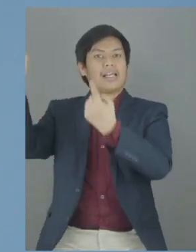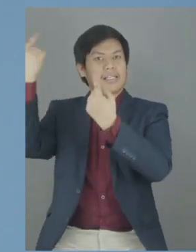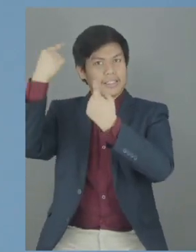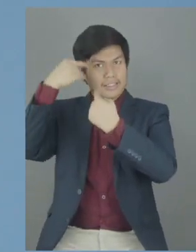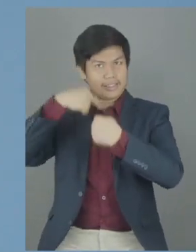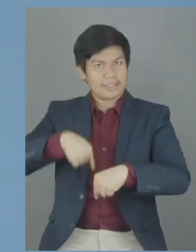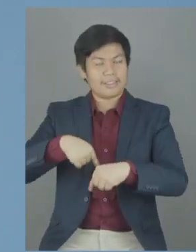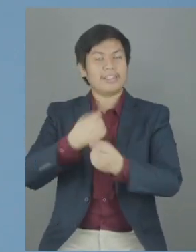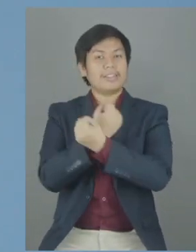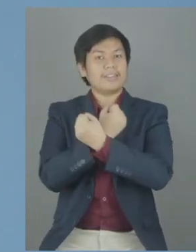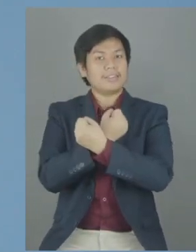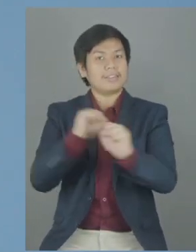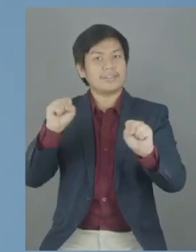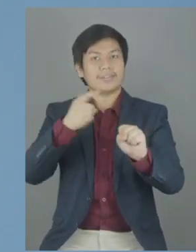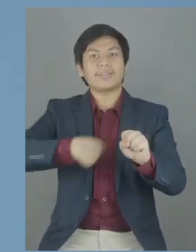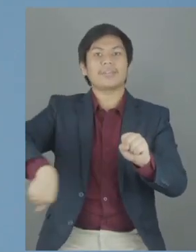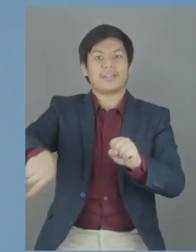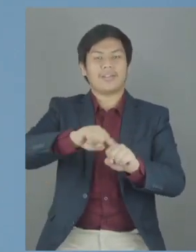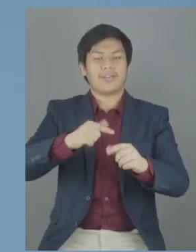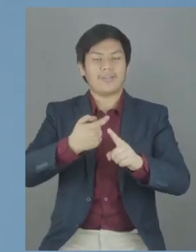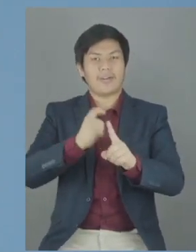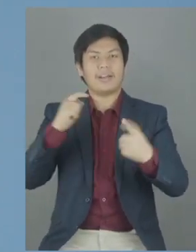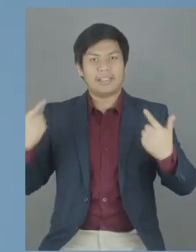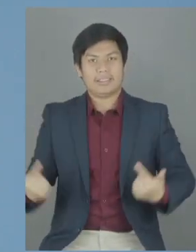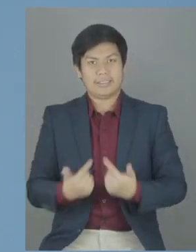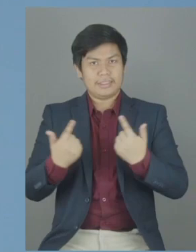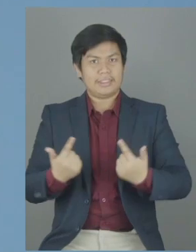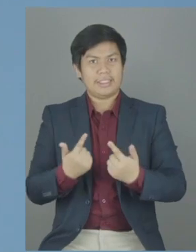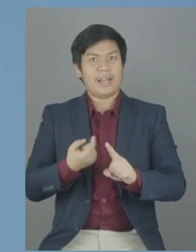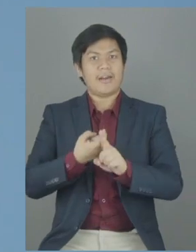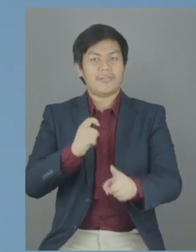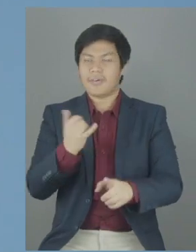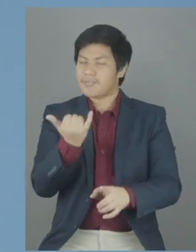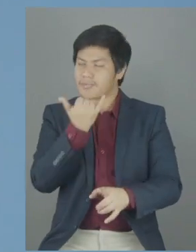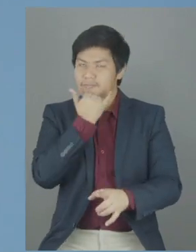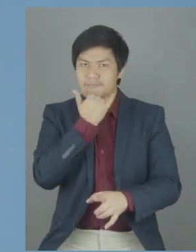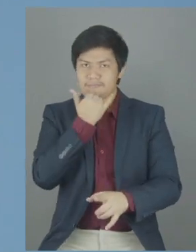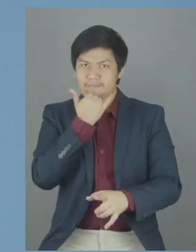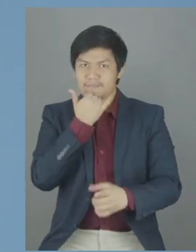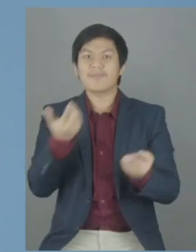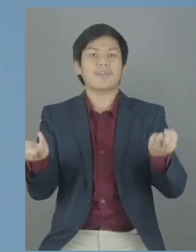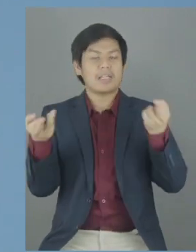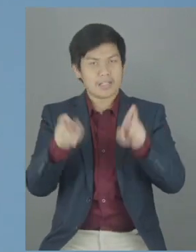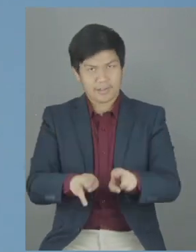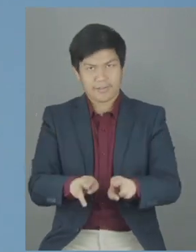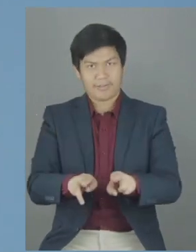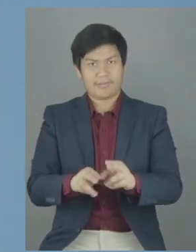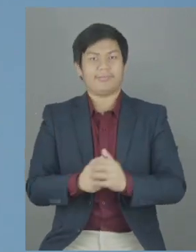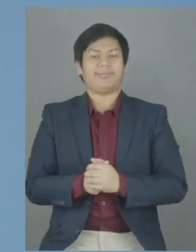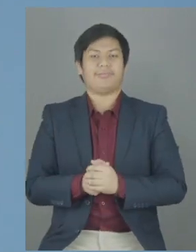To save us from ourselves, from the consequences of the wrongs we did.